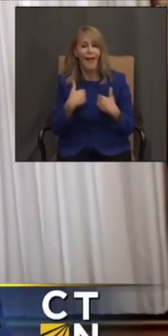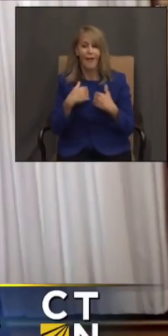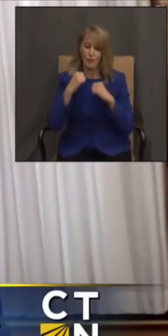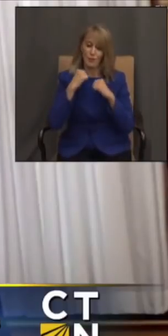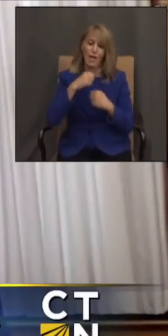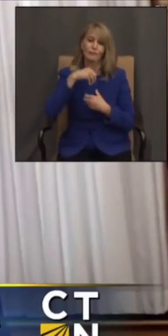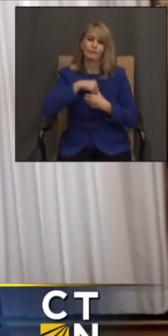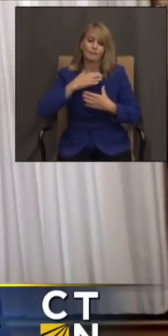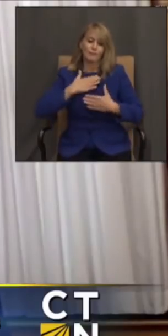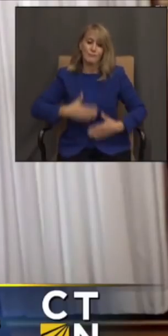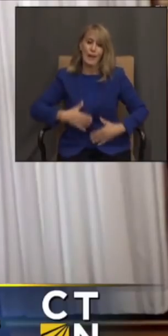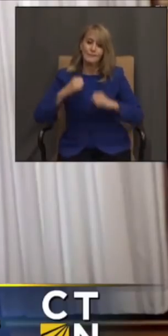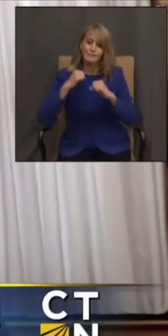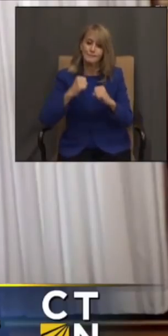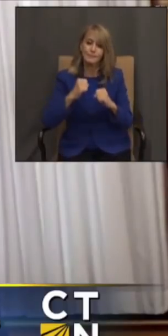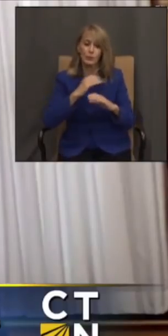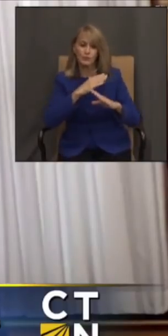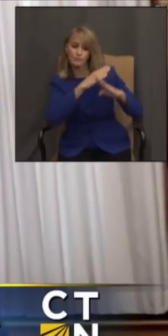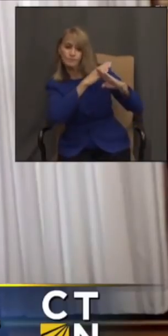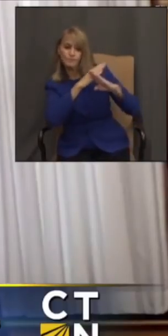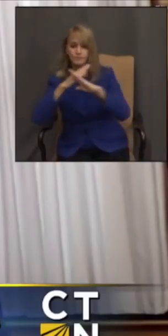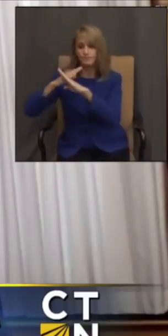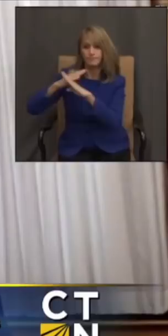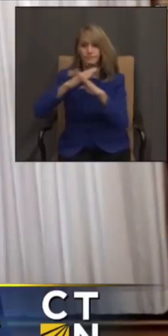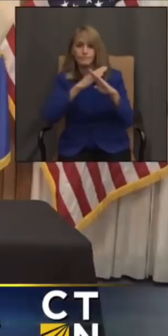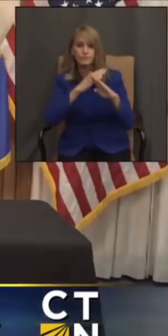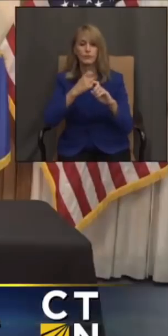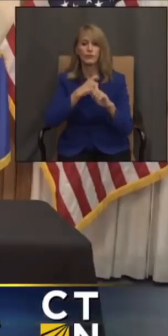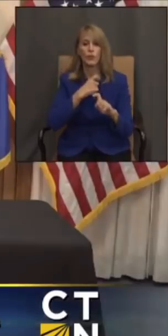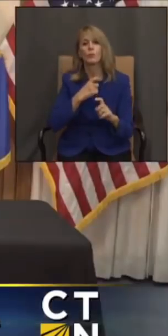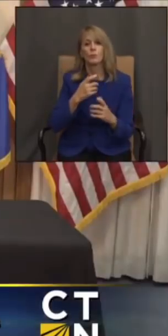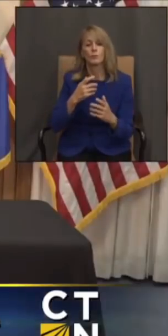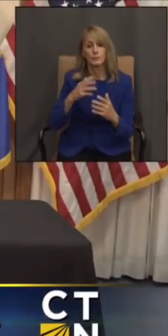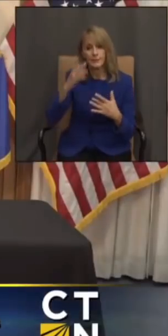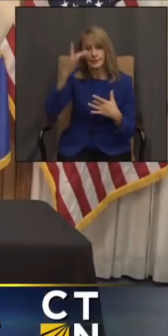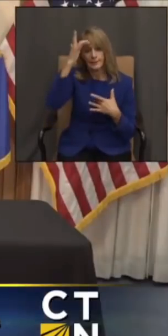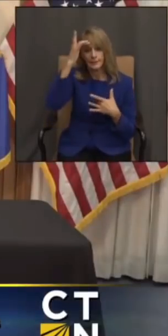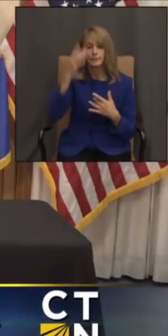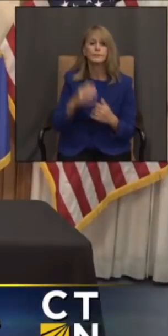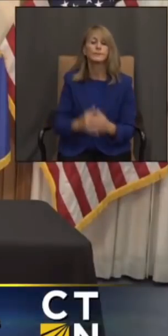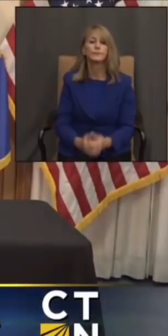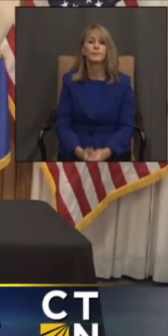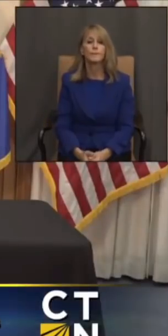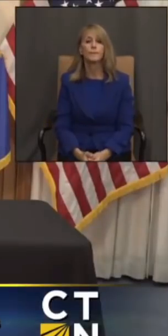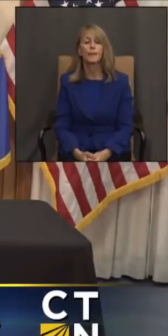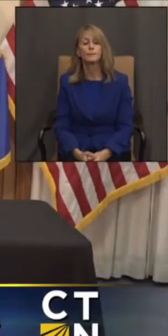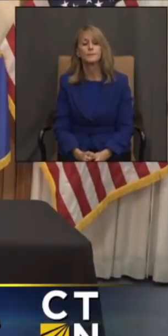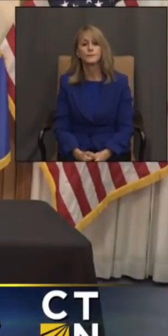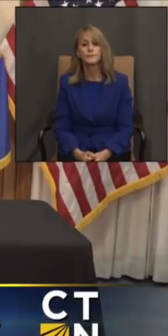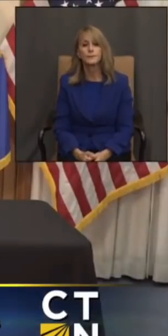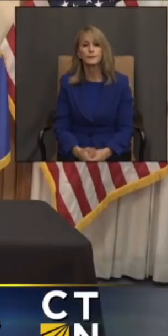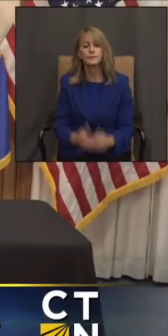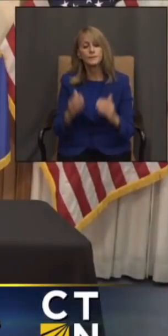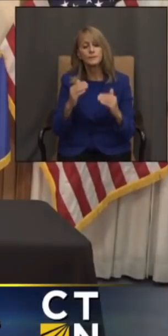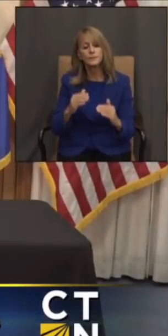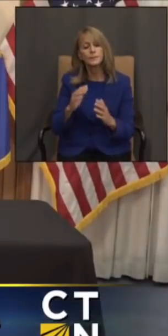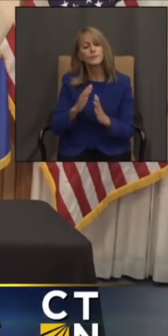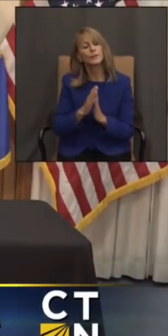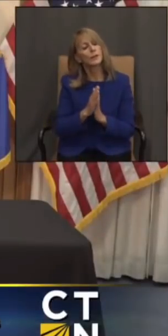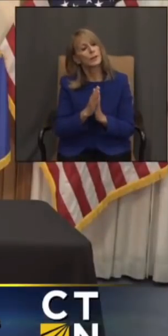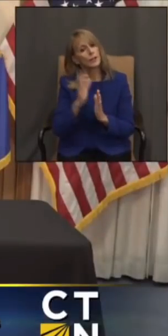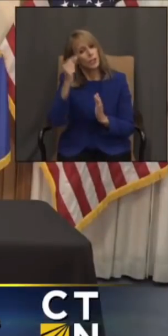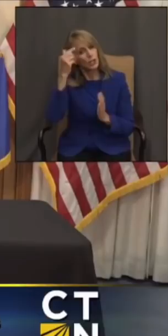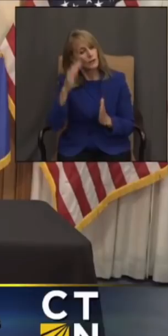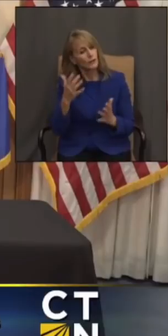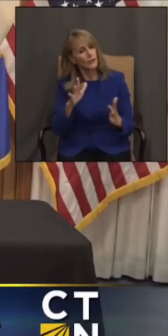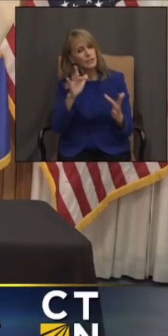against severe illness that would land you in the hospital. Okay, and on an unrelated subject, Governor, have you